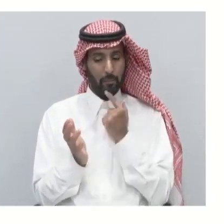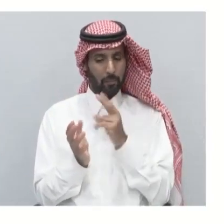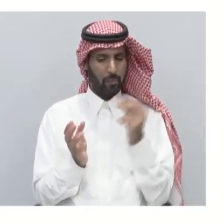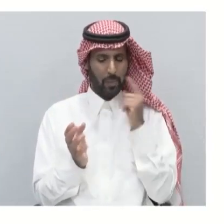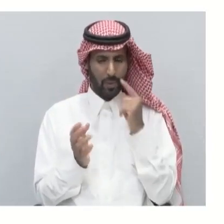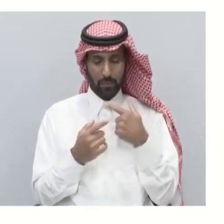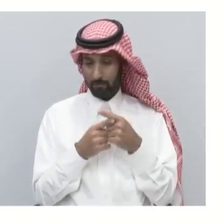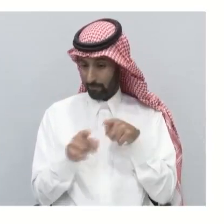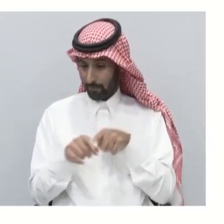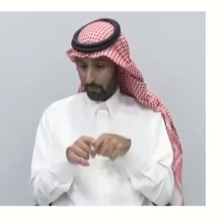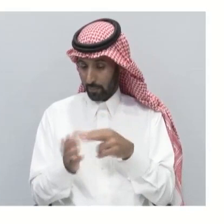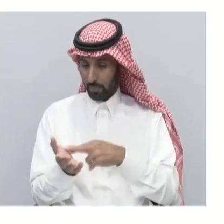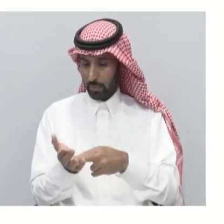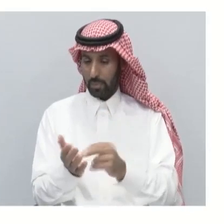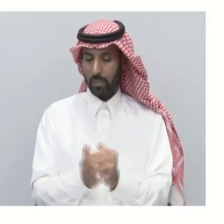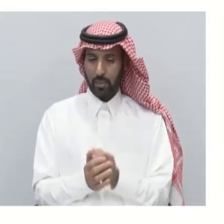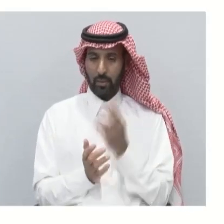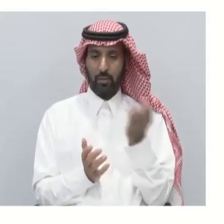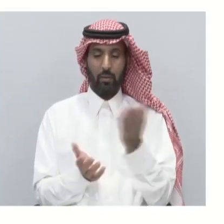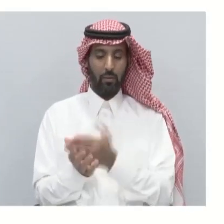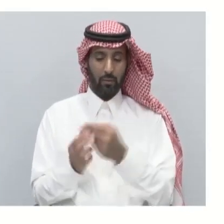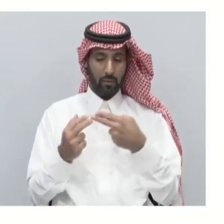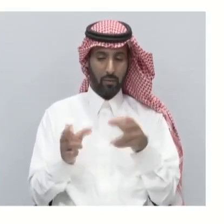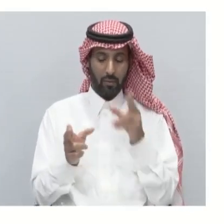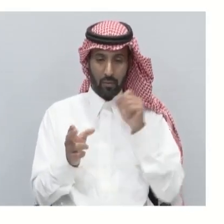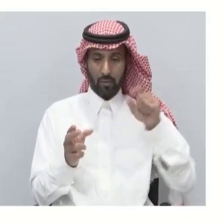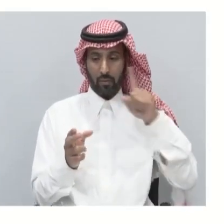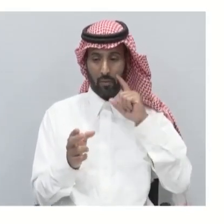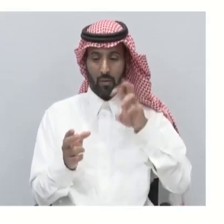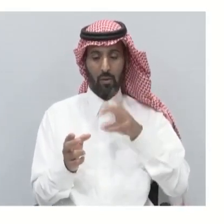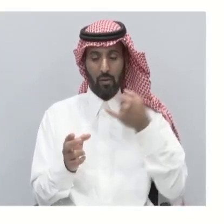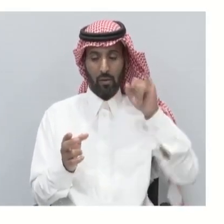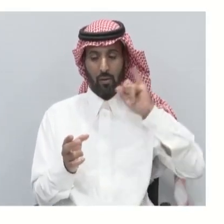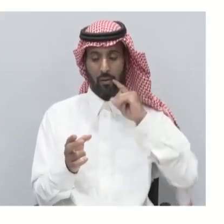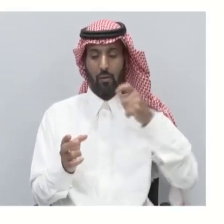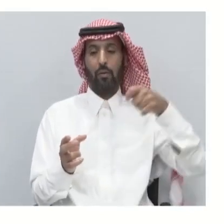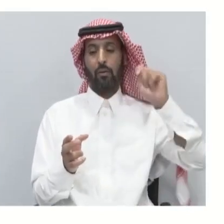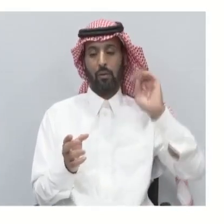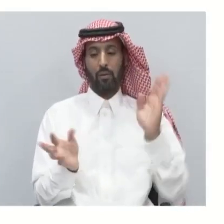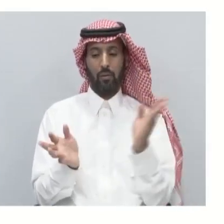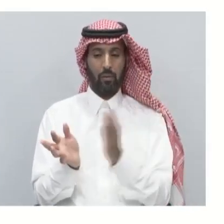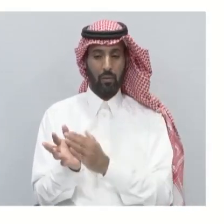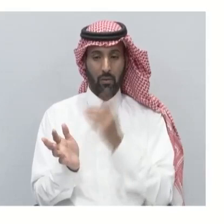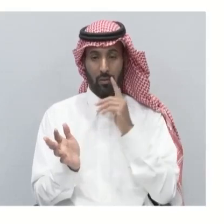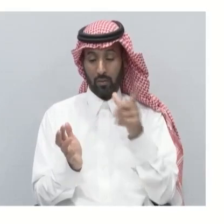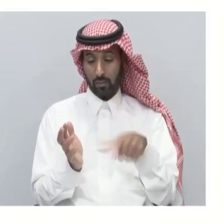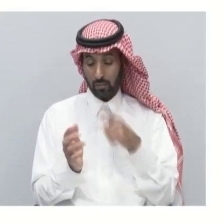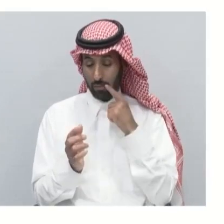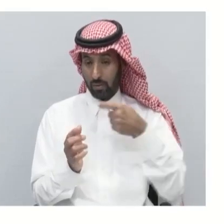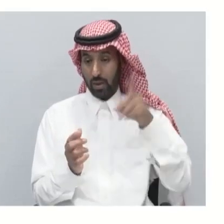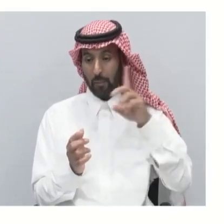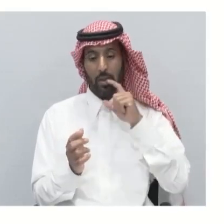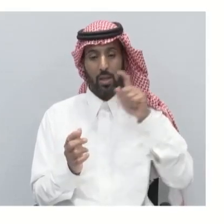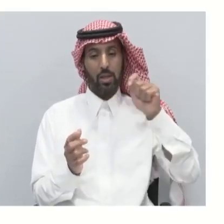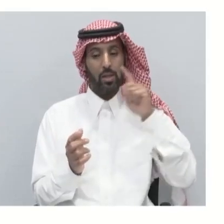more like informal. And here, start with a capital I for it. Also, we're having capital